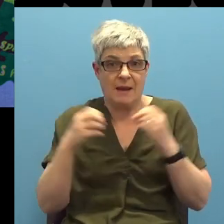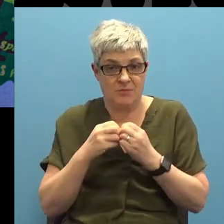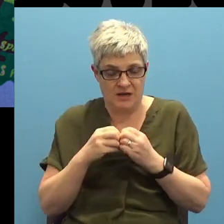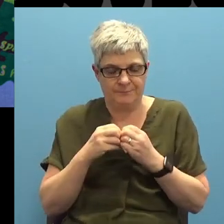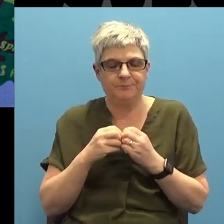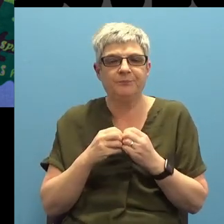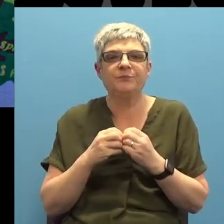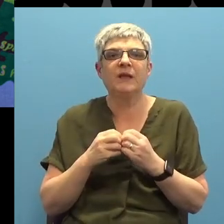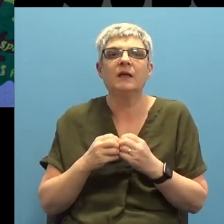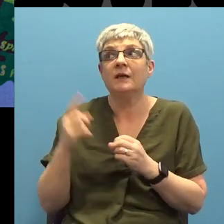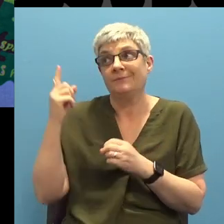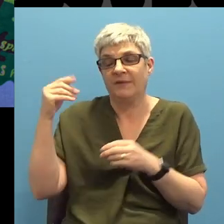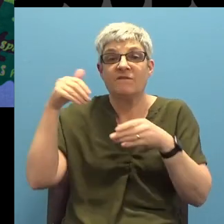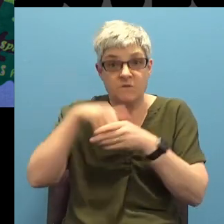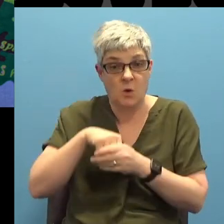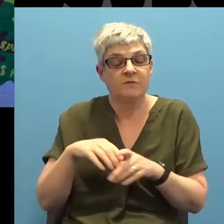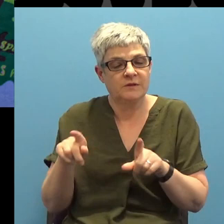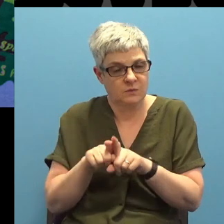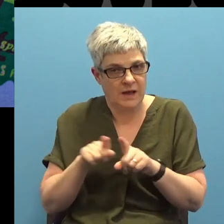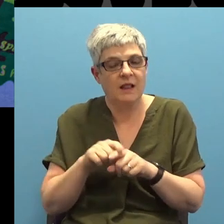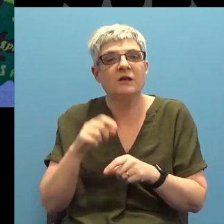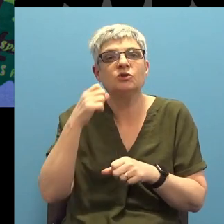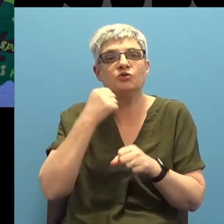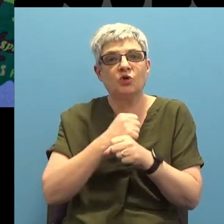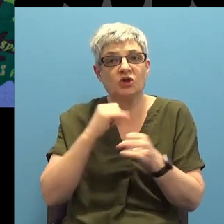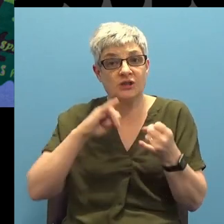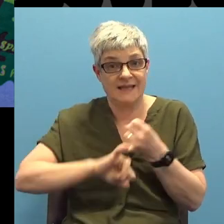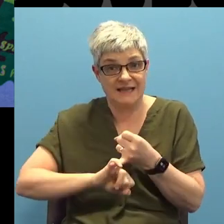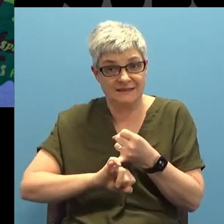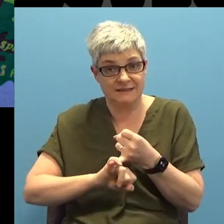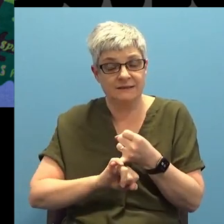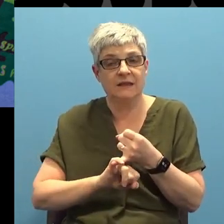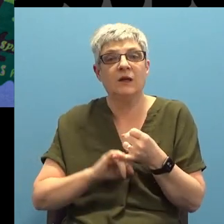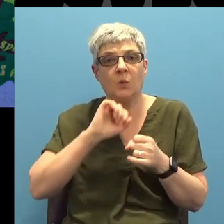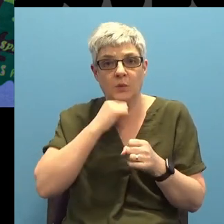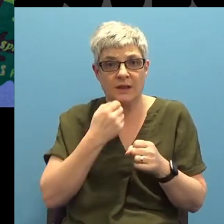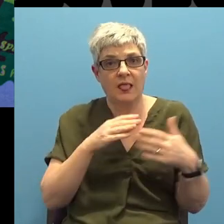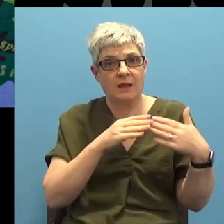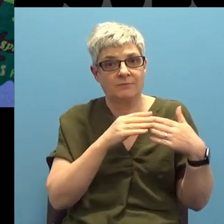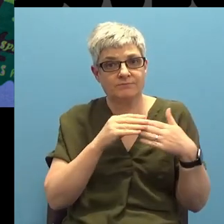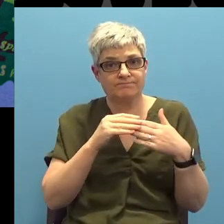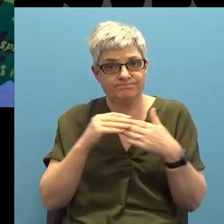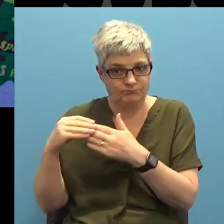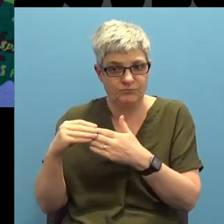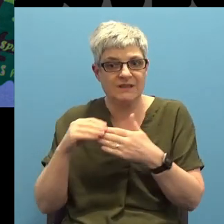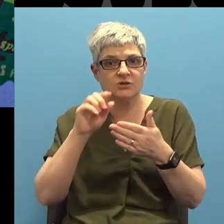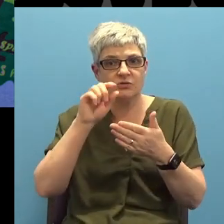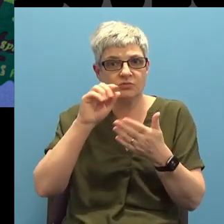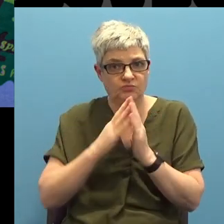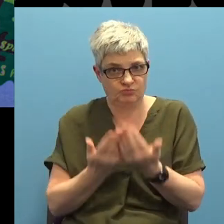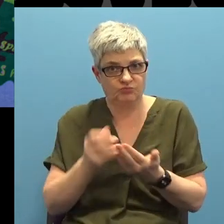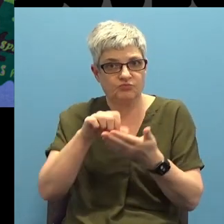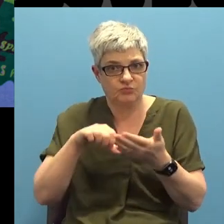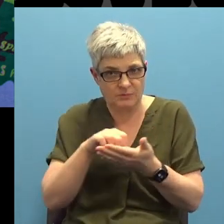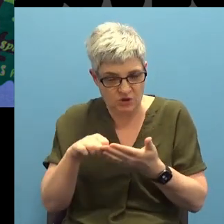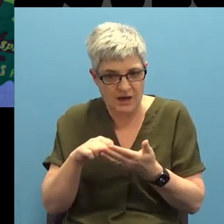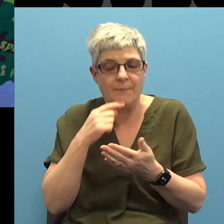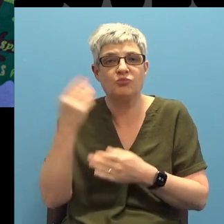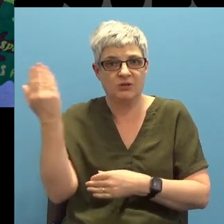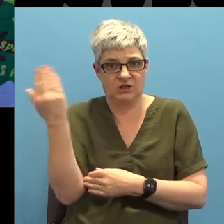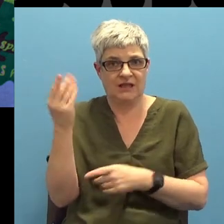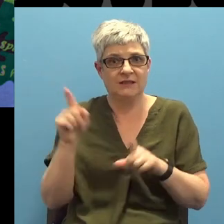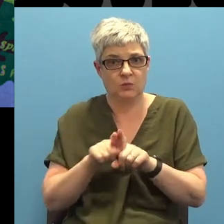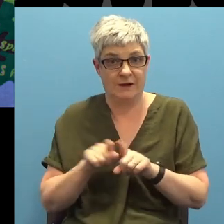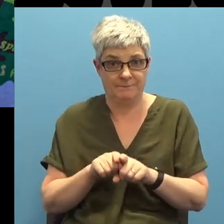as myself in the service, our student placement, George Sneddon, will also be taking part reading, doing the scripture reading and preaching God's word to